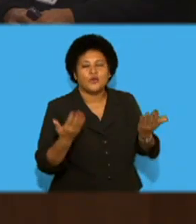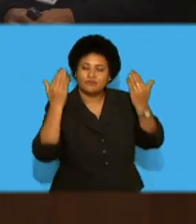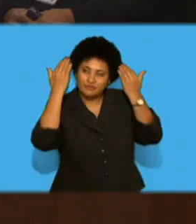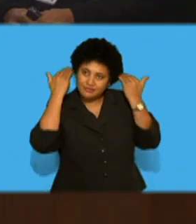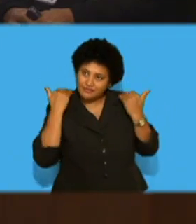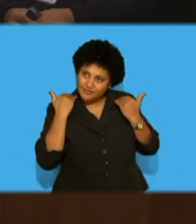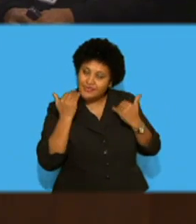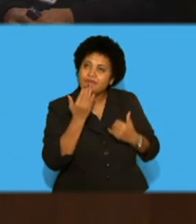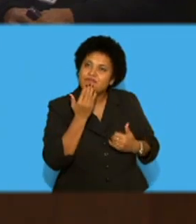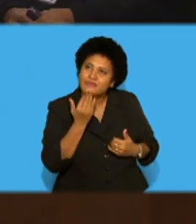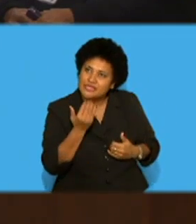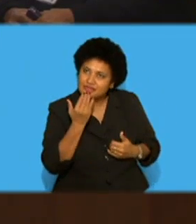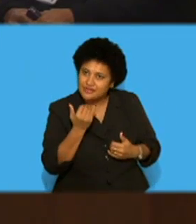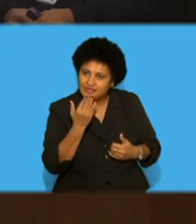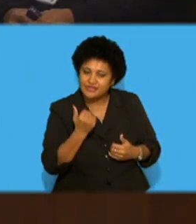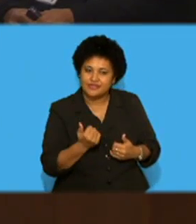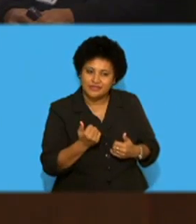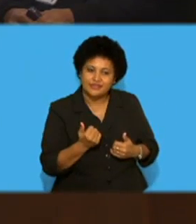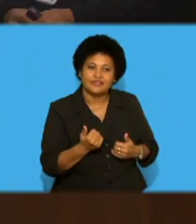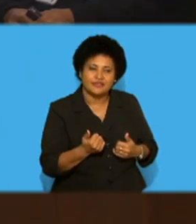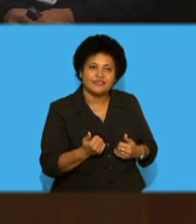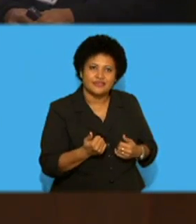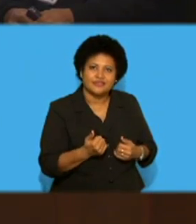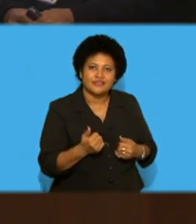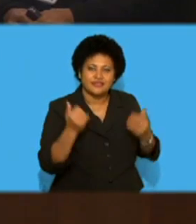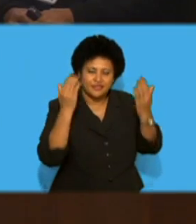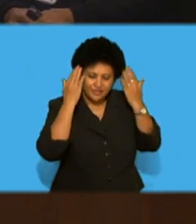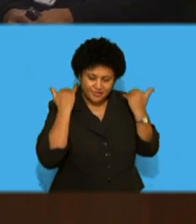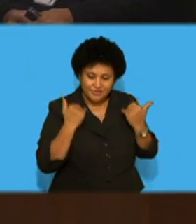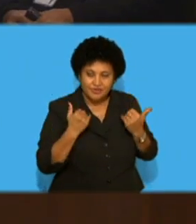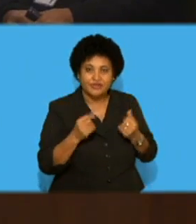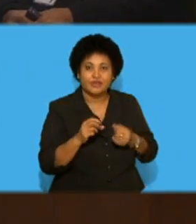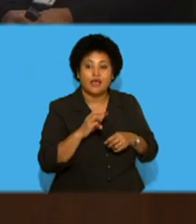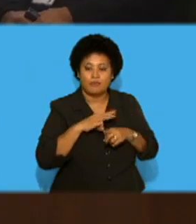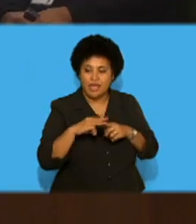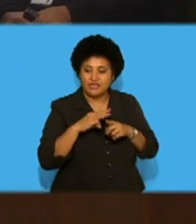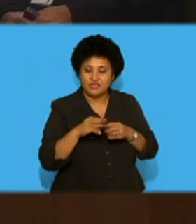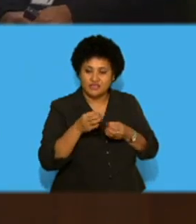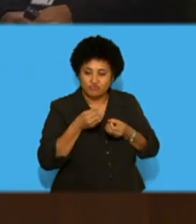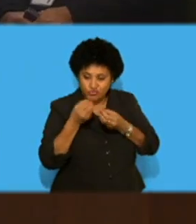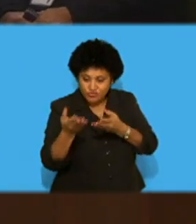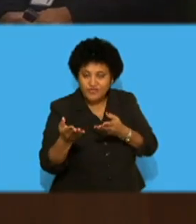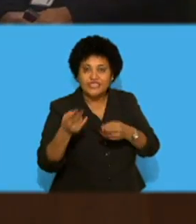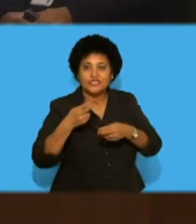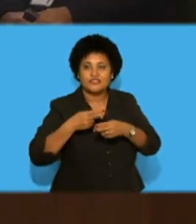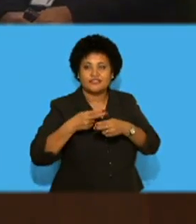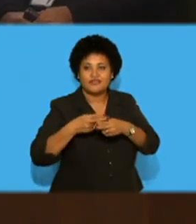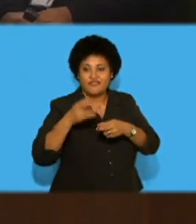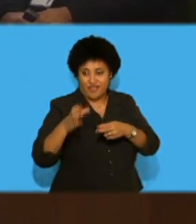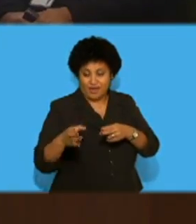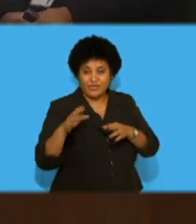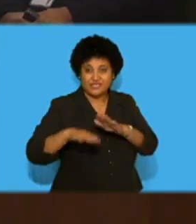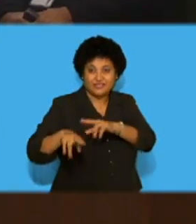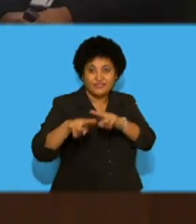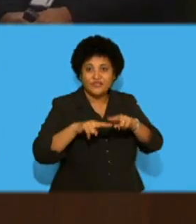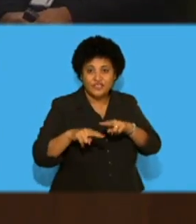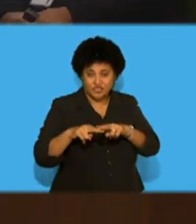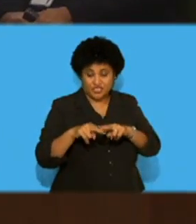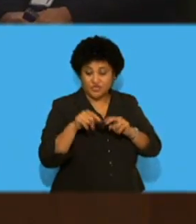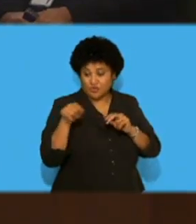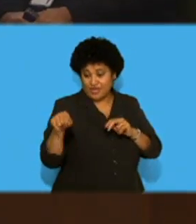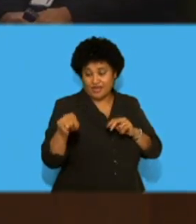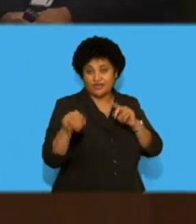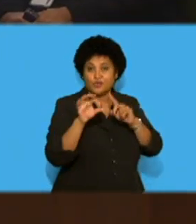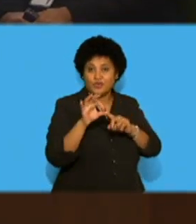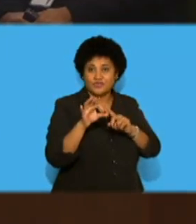Speaker, again the message to the farmers of Fiji, the sugarcane farmers, in this particular instance, related to this question, is